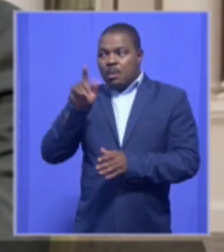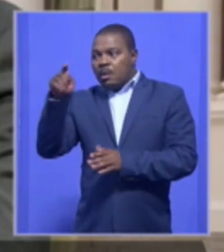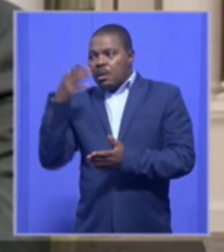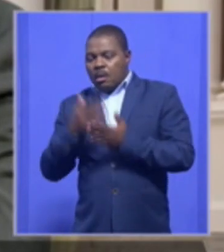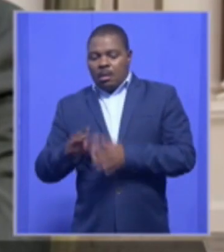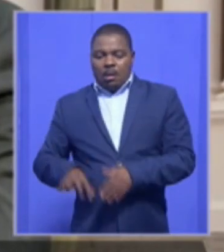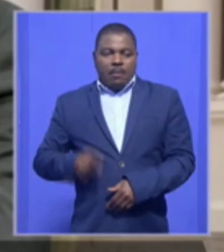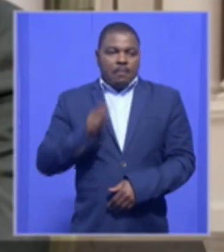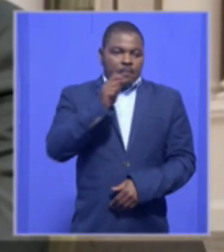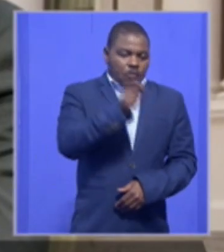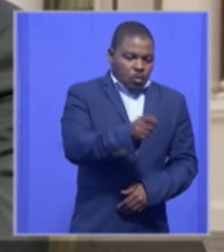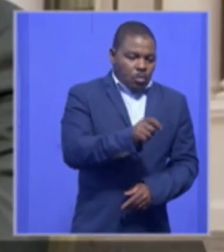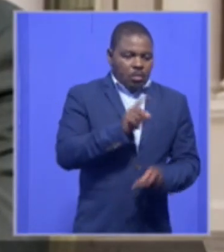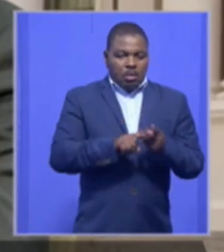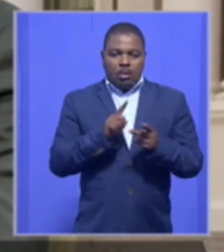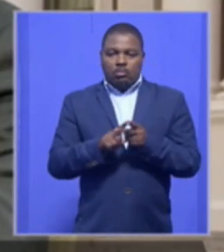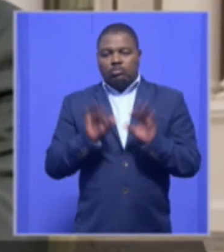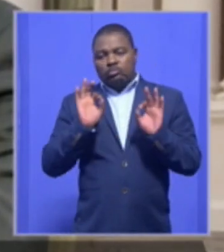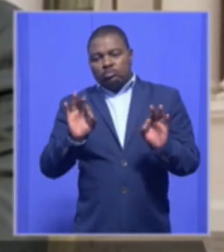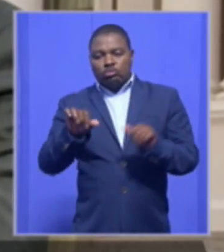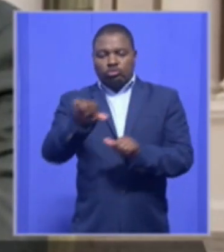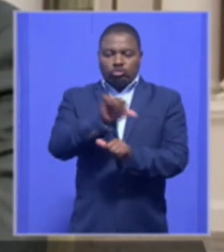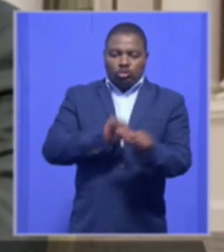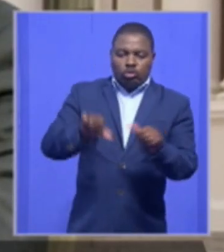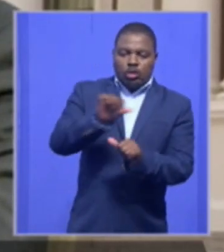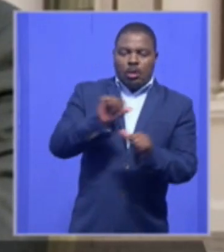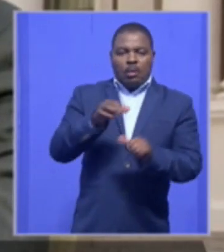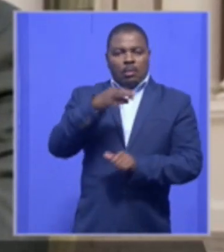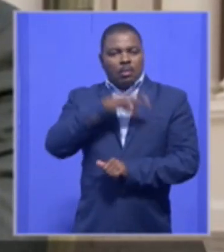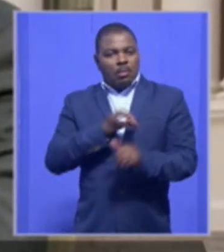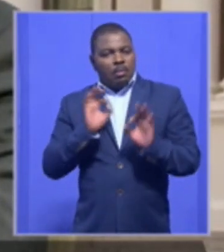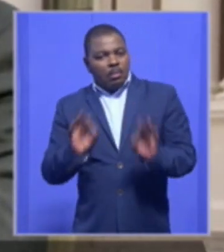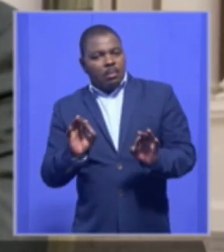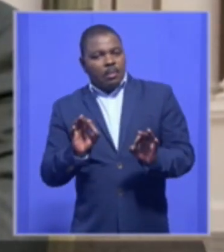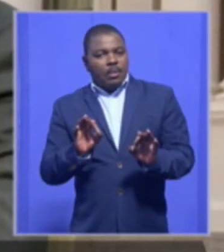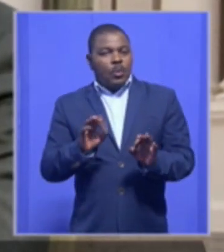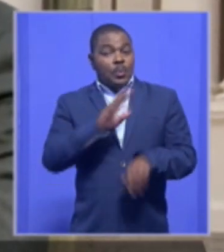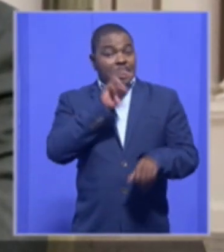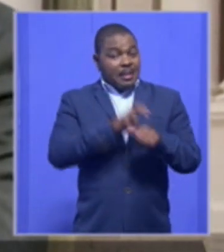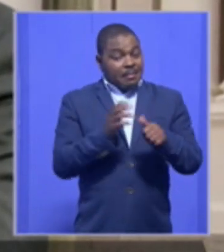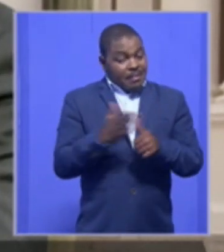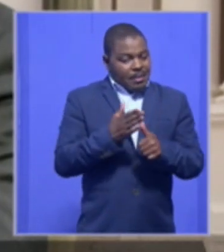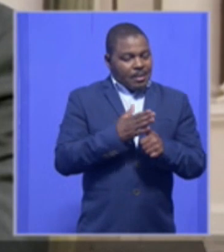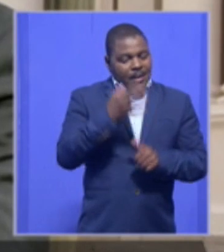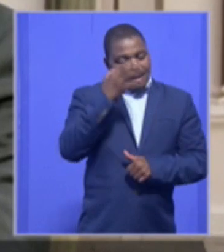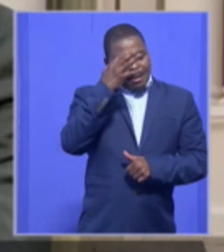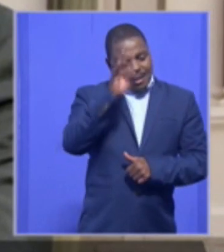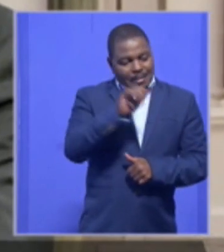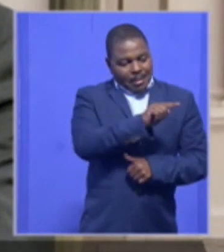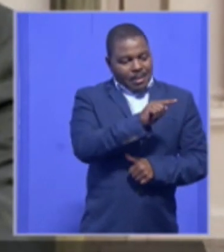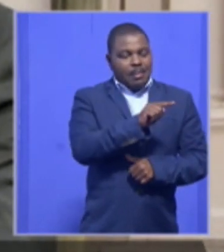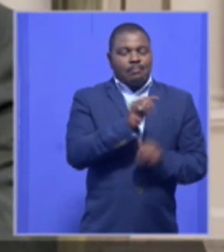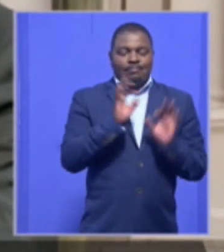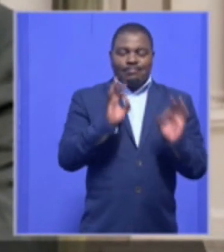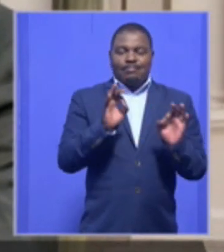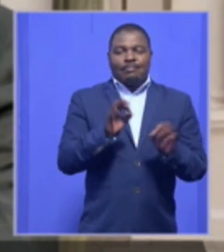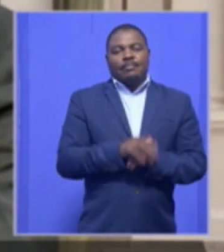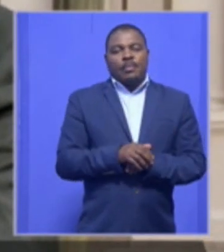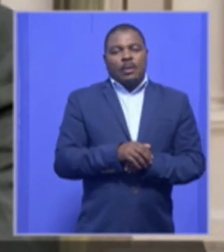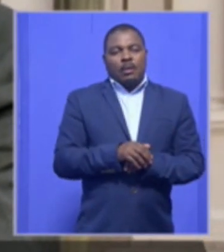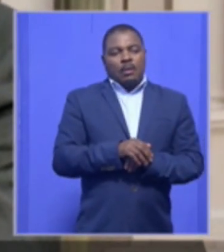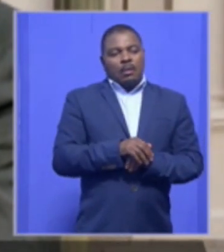be stability, proper social wage. But let's make the state to work. Let's